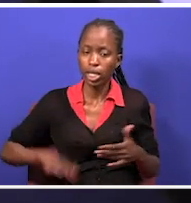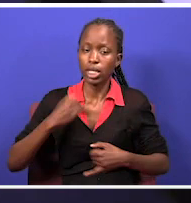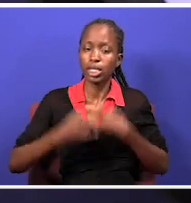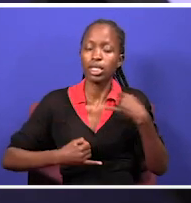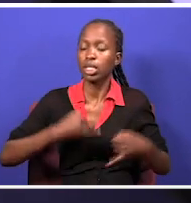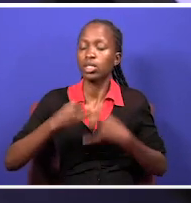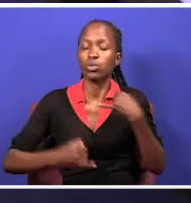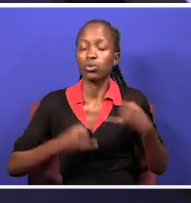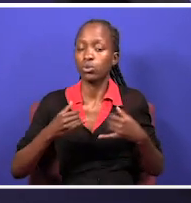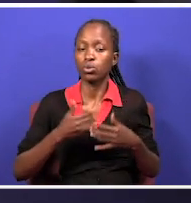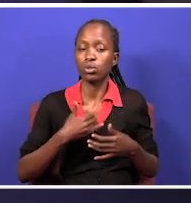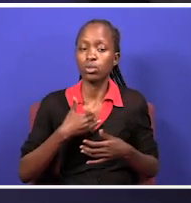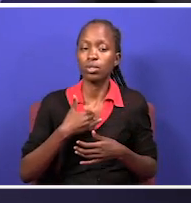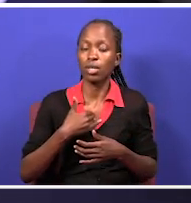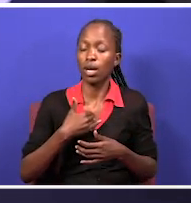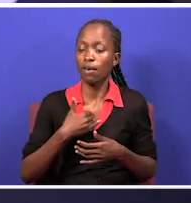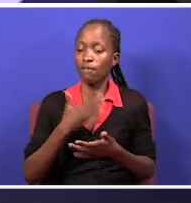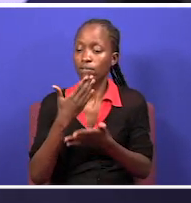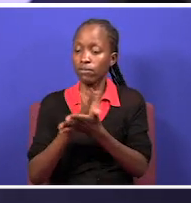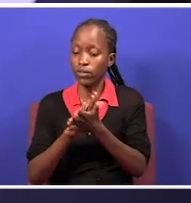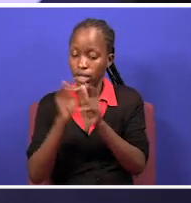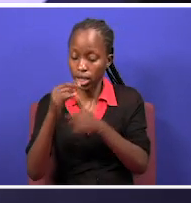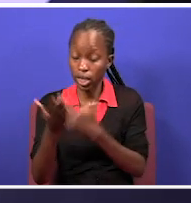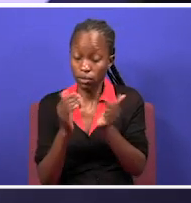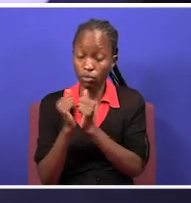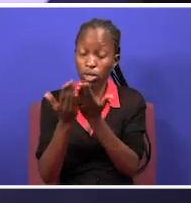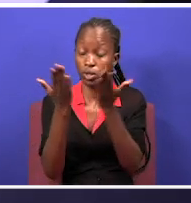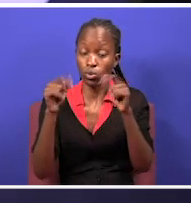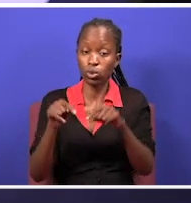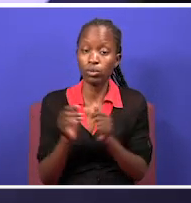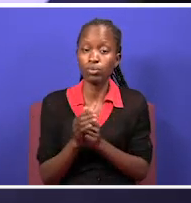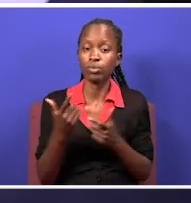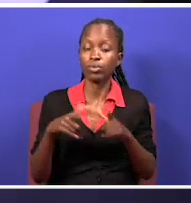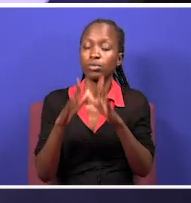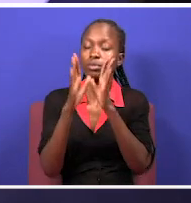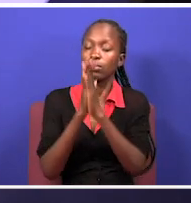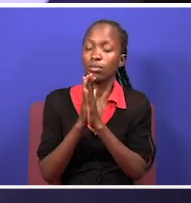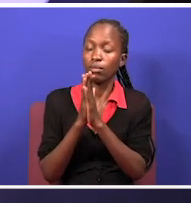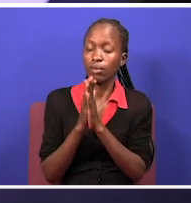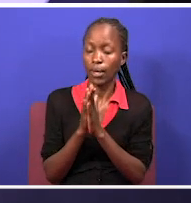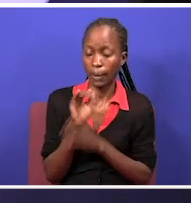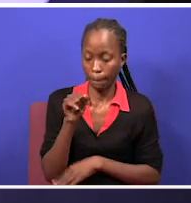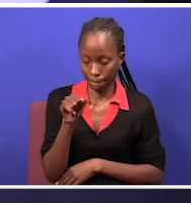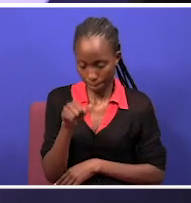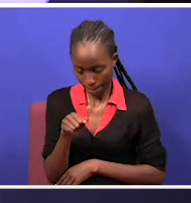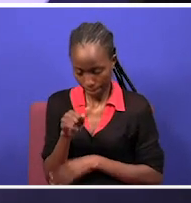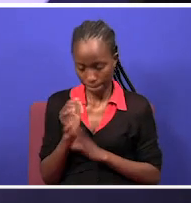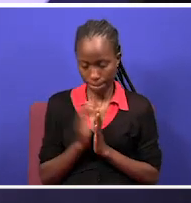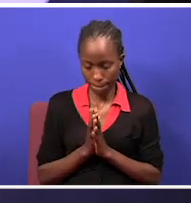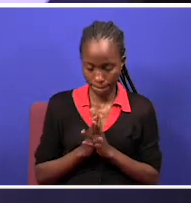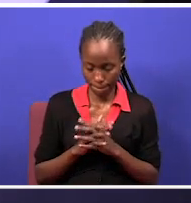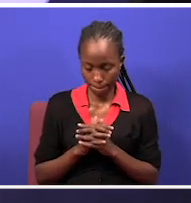joy to have shared this service with you today. Shall we pray and bow down our heads? And